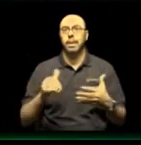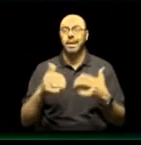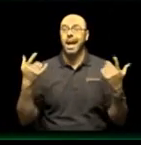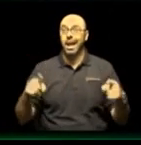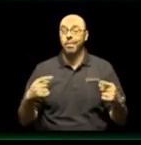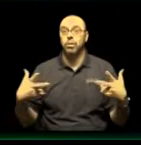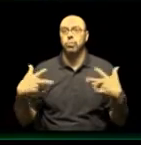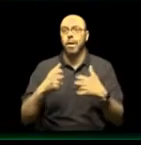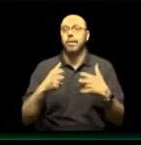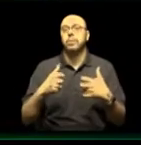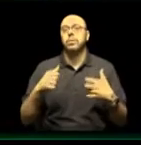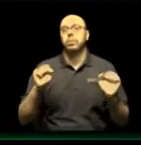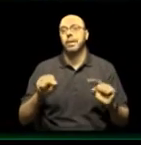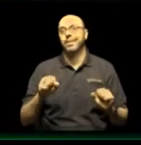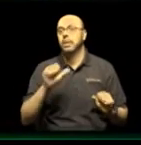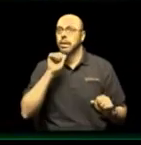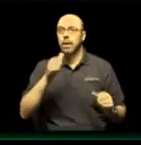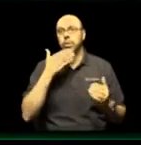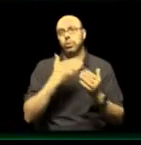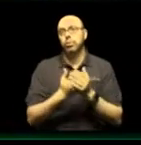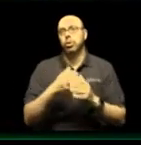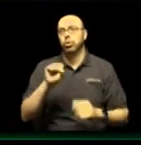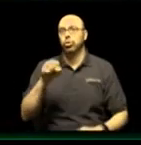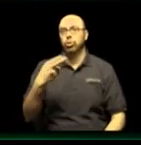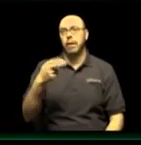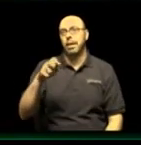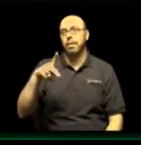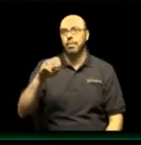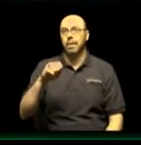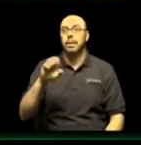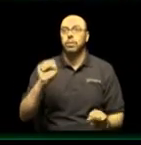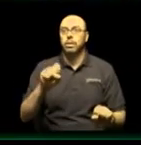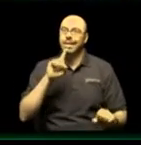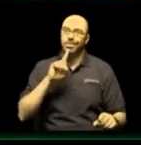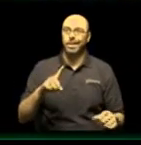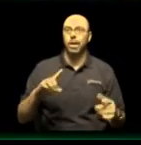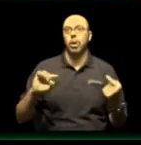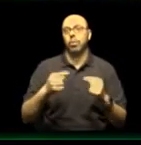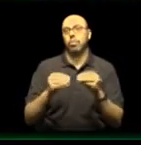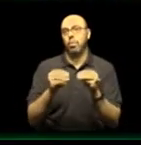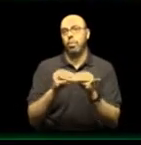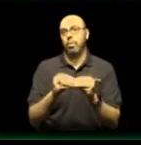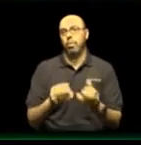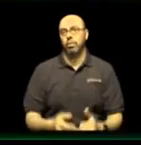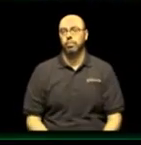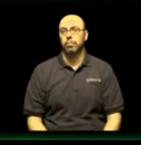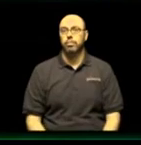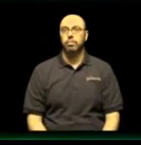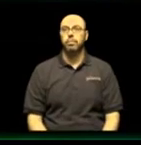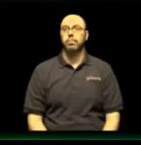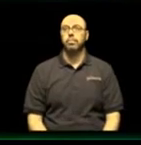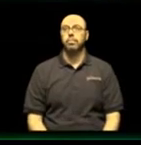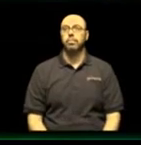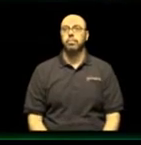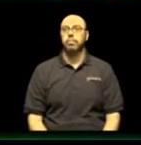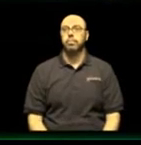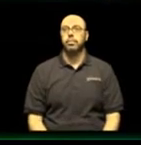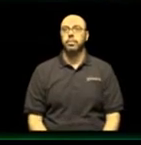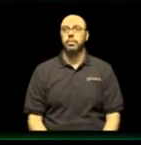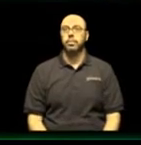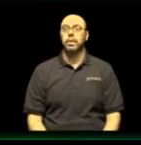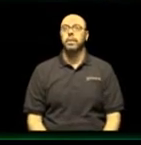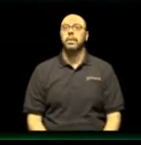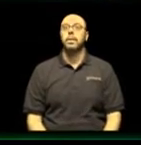more. So the same thing is hockey, baseball, always stay in shape. So some of your clients